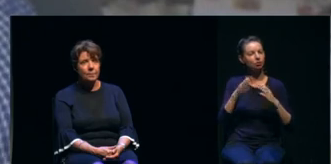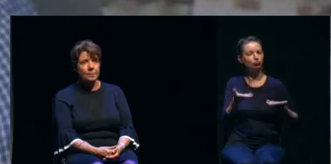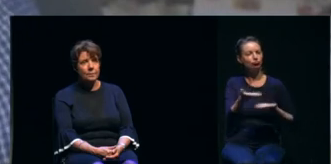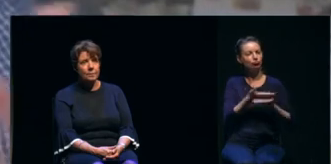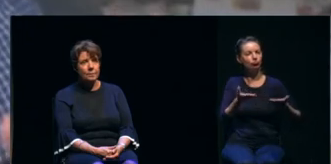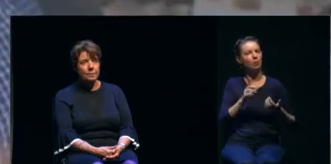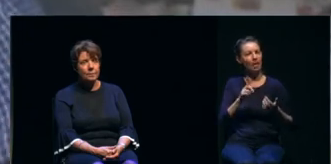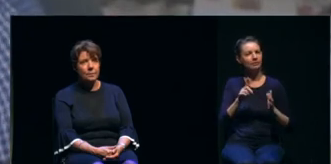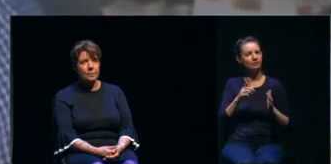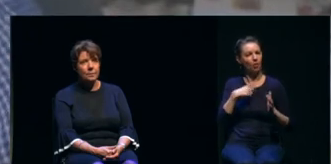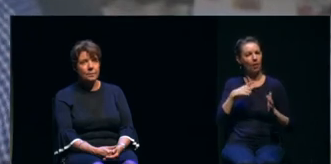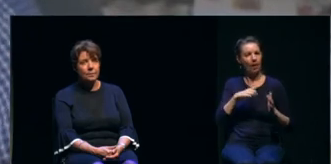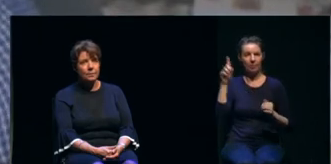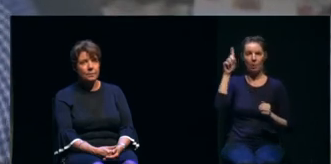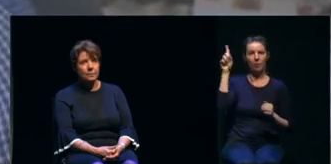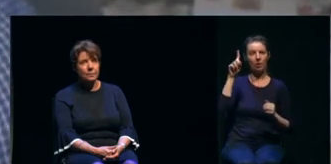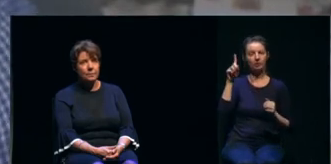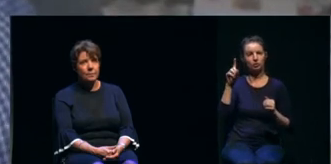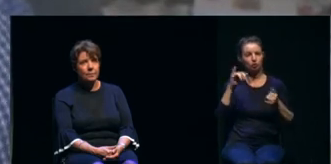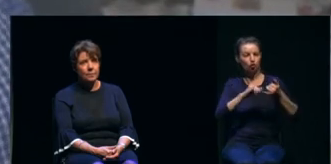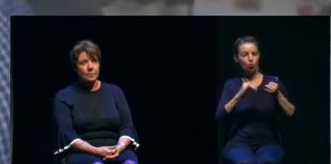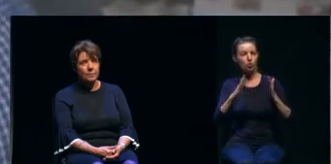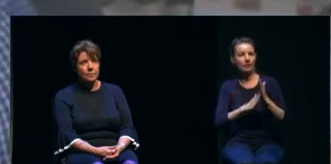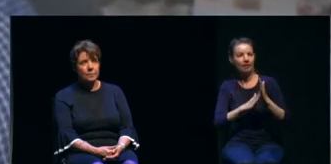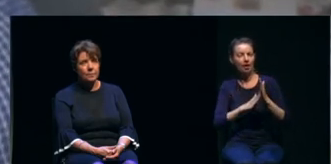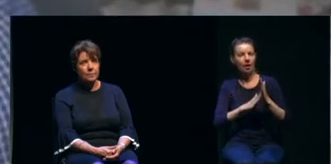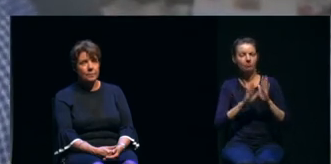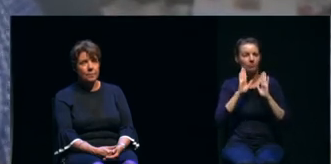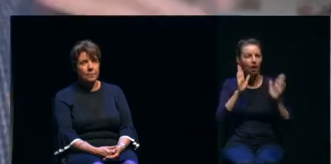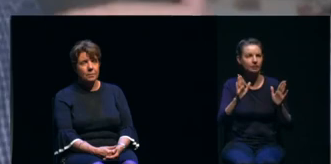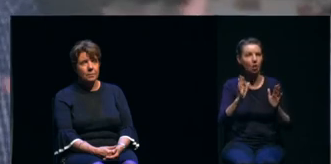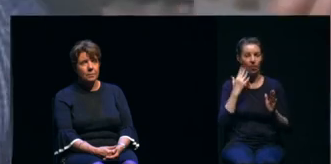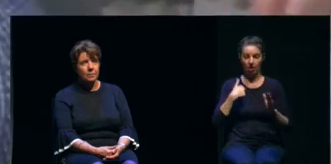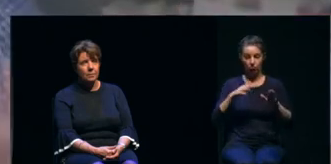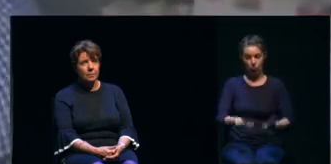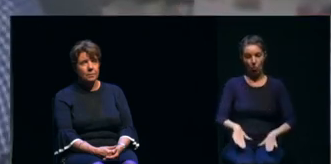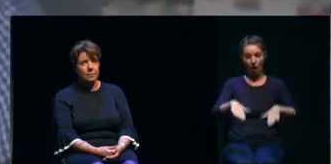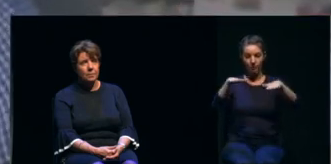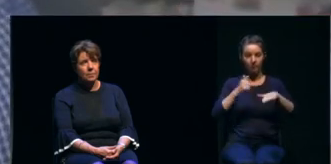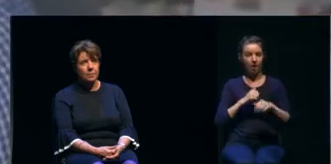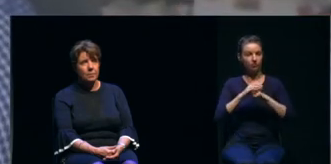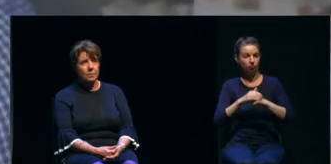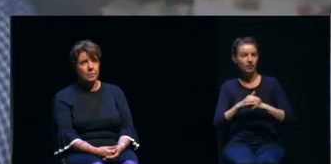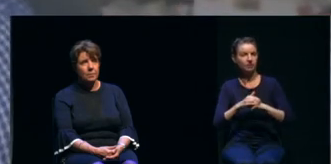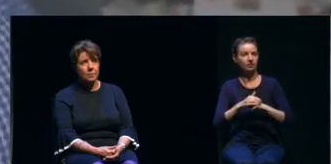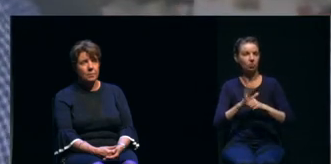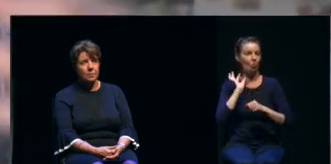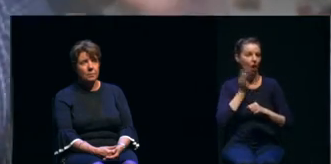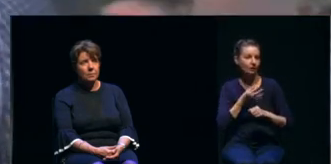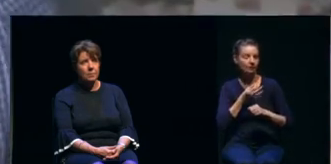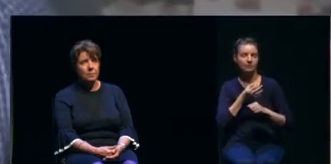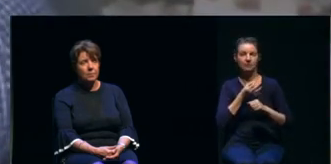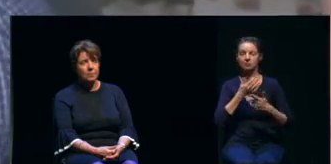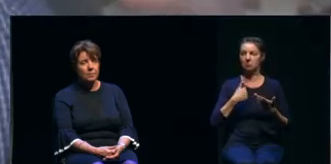social media. Like, kind of, you know, I grew up in a mainly white area with mainly white friends, and going into the media, it's a mainly white industry. And